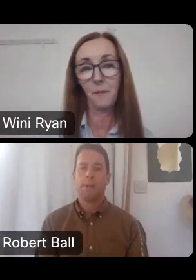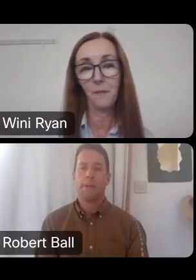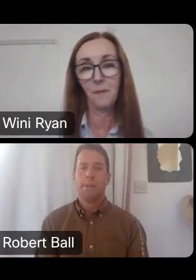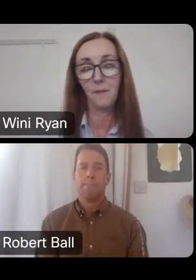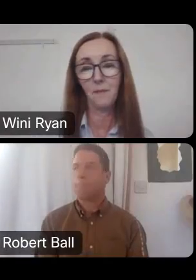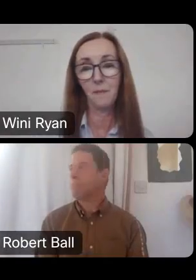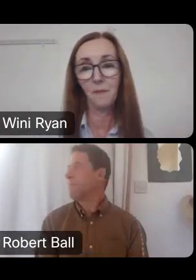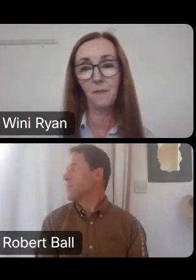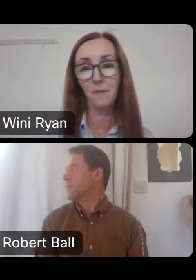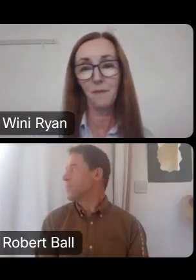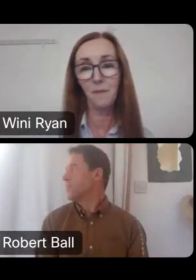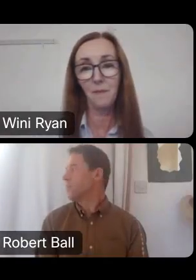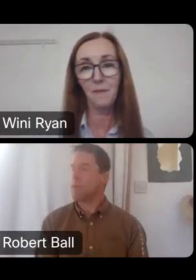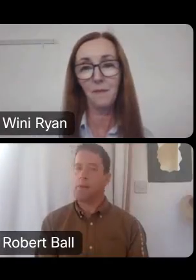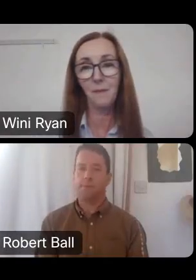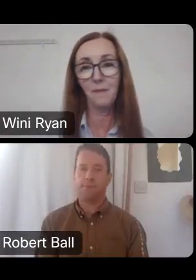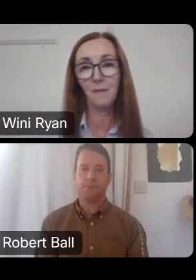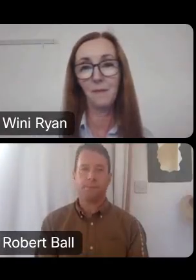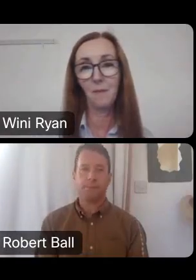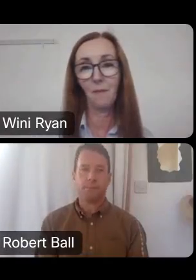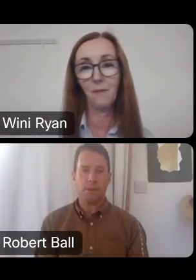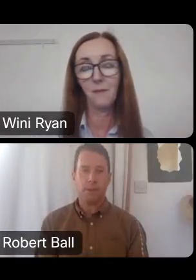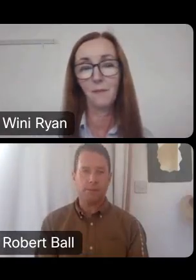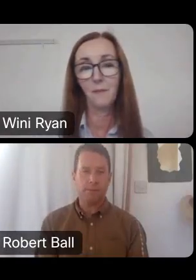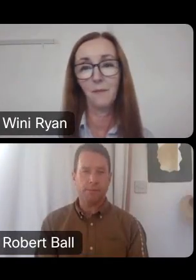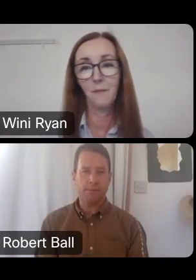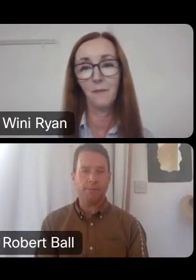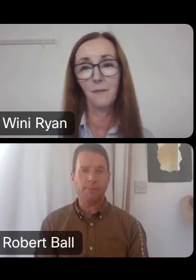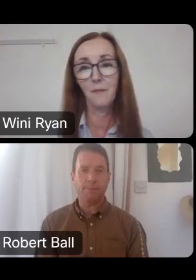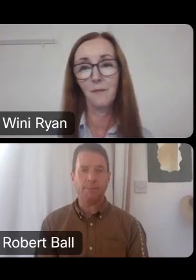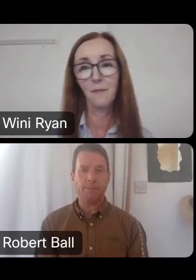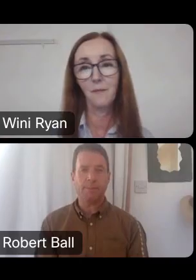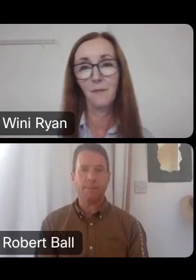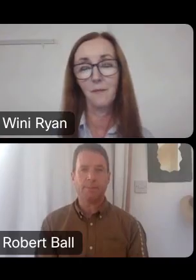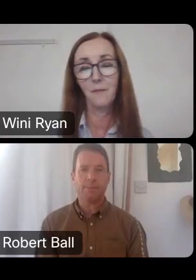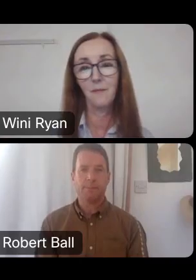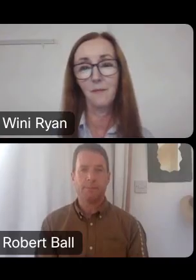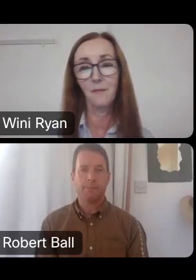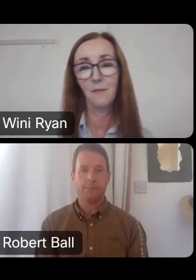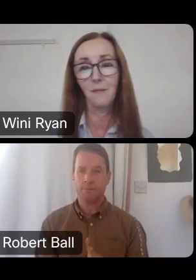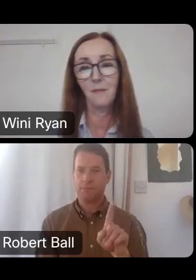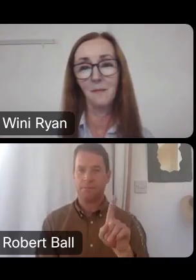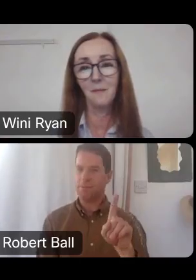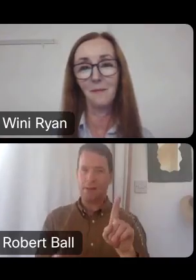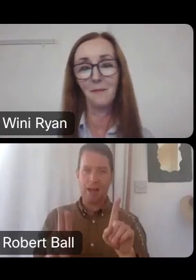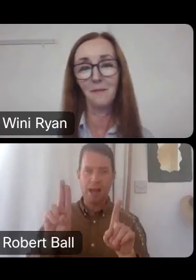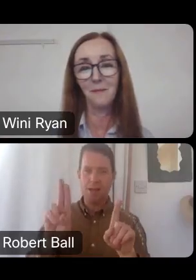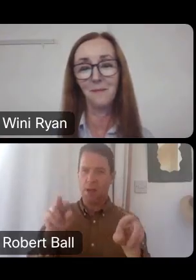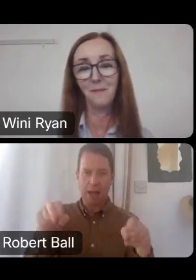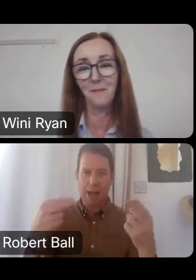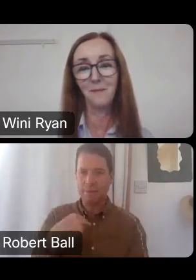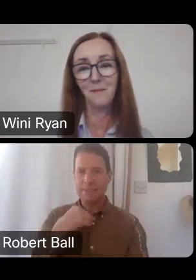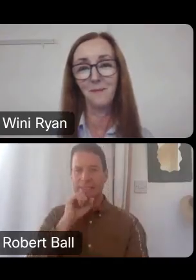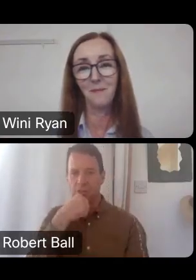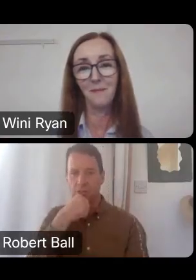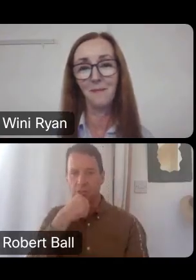one. Excuse me? That was a bit of a spread. But you can't be serious, man. You cannot be serious. That ball